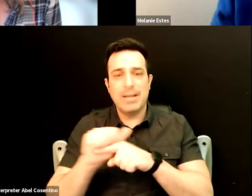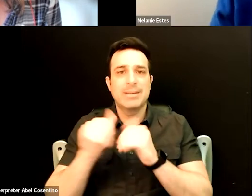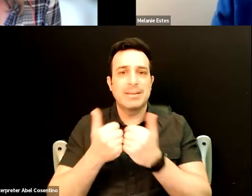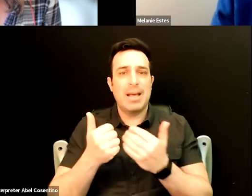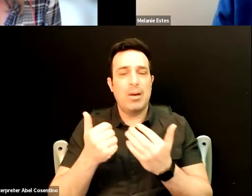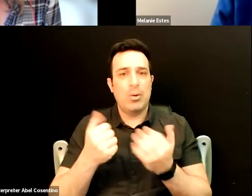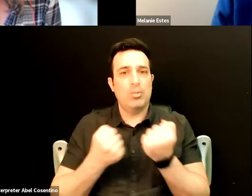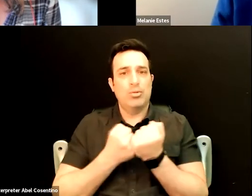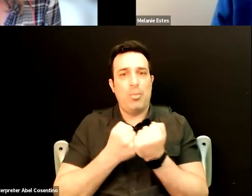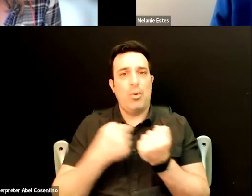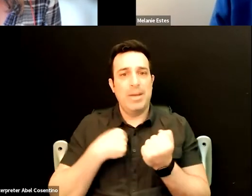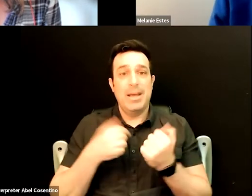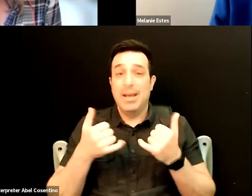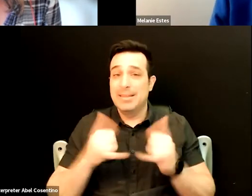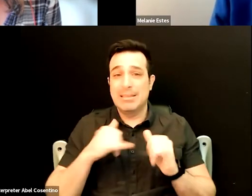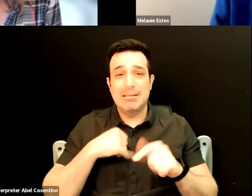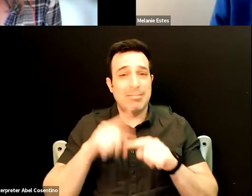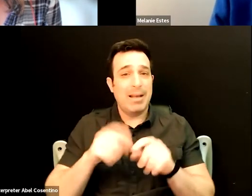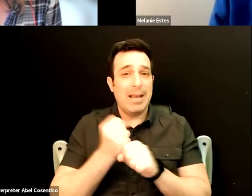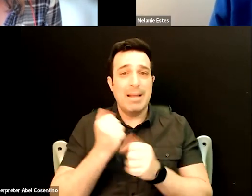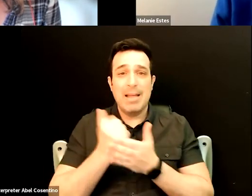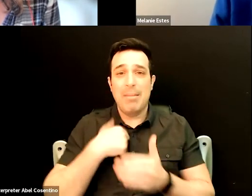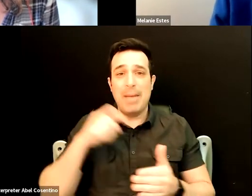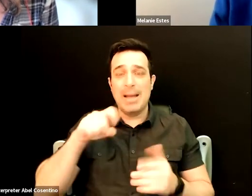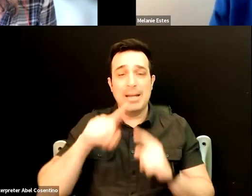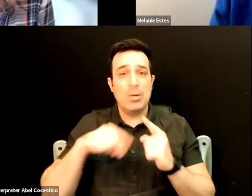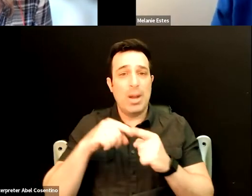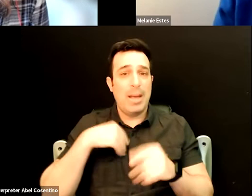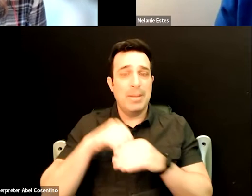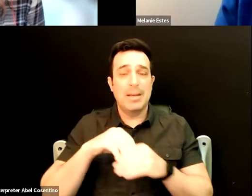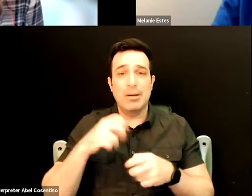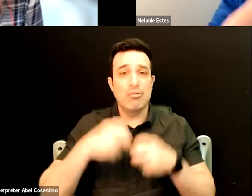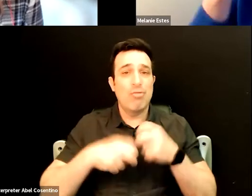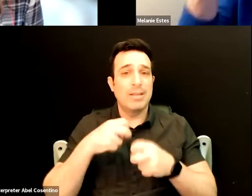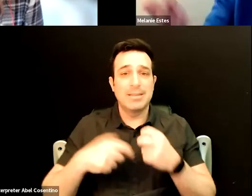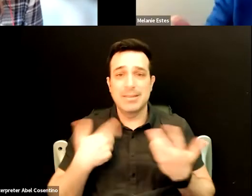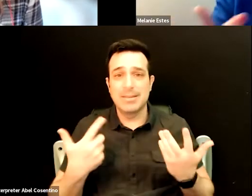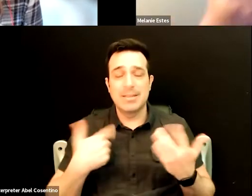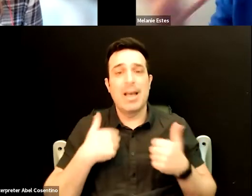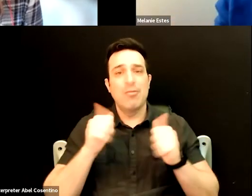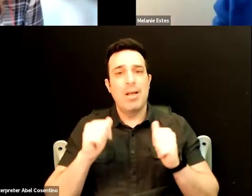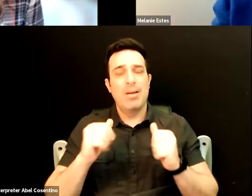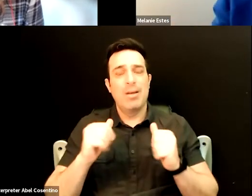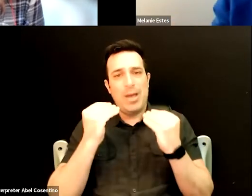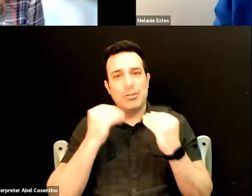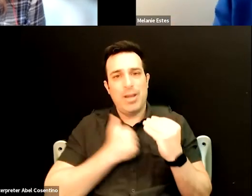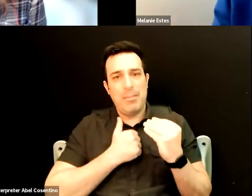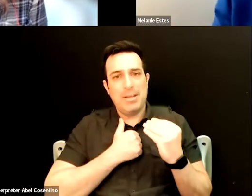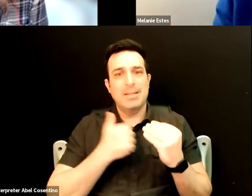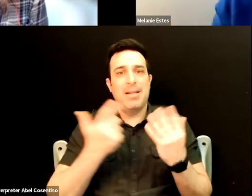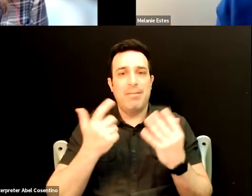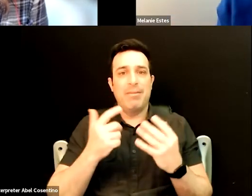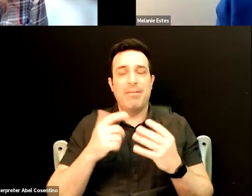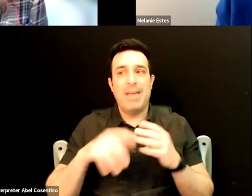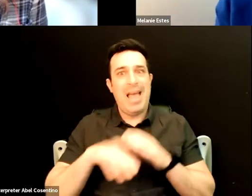support me, and still I am unable to get the help I need when I am in crisis. I have tried to educate myself out of having another manic